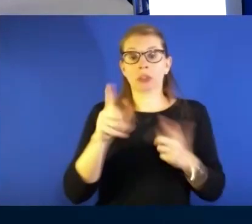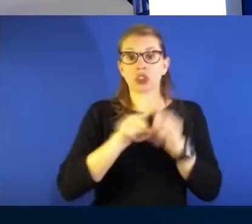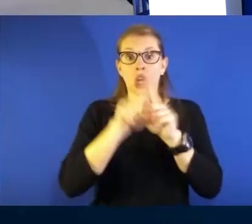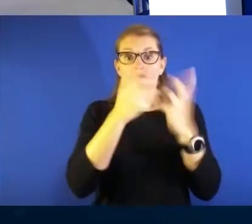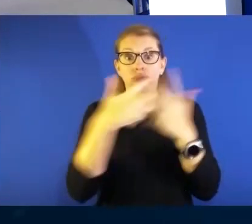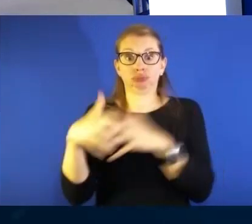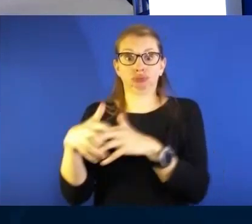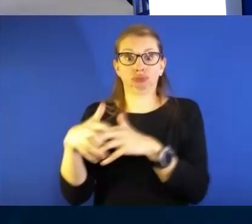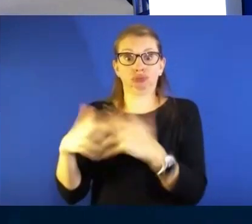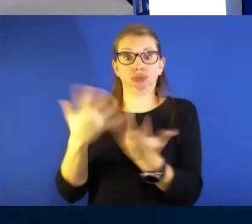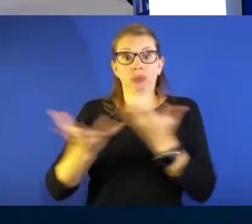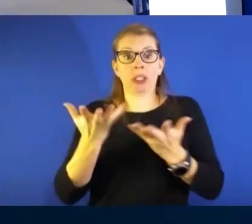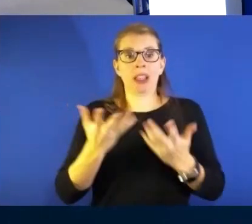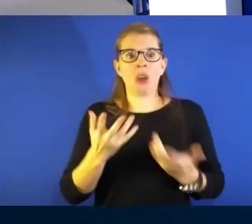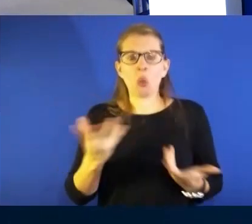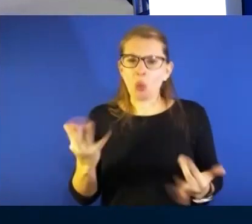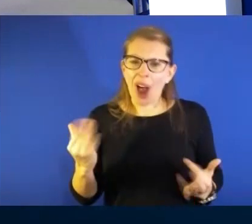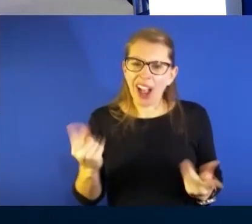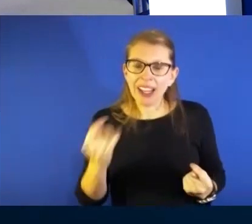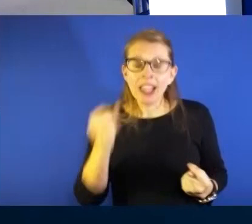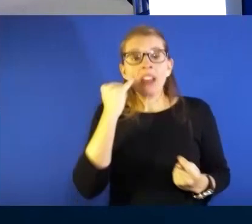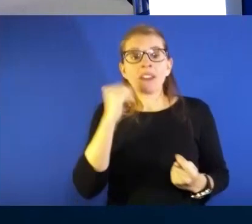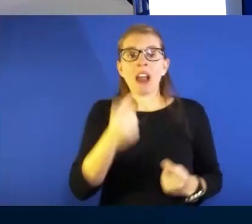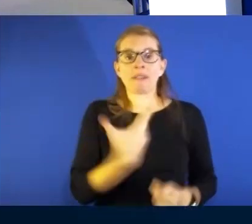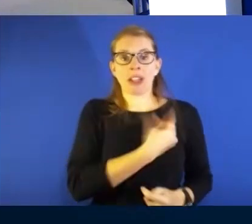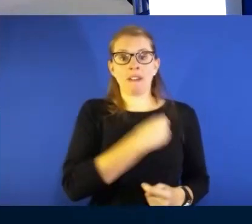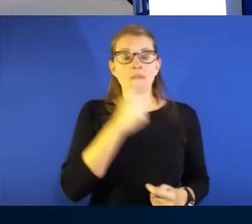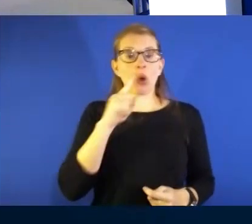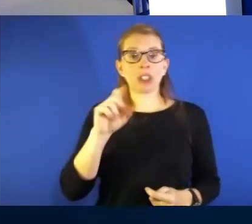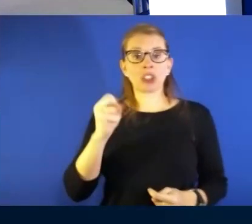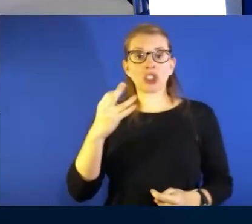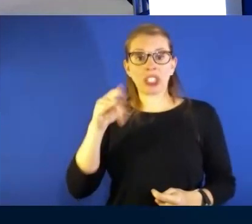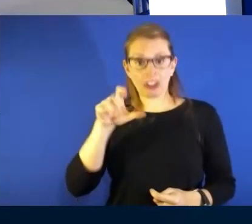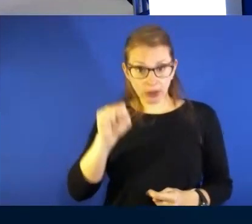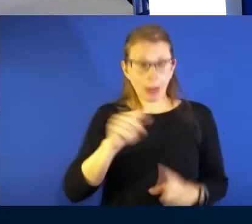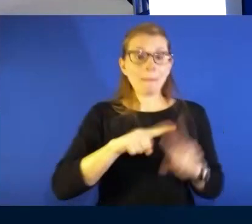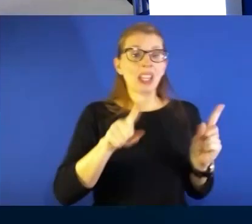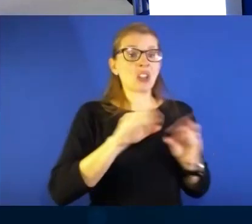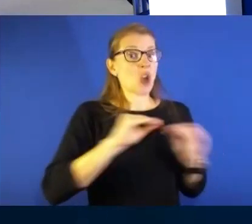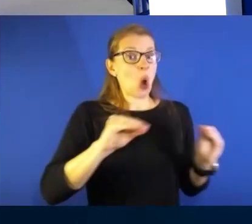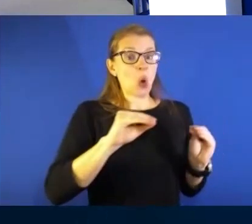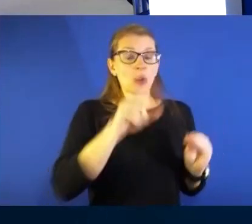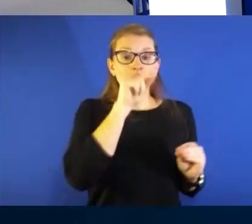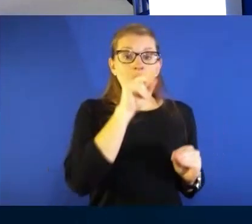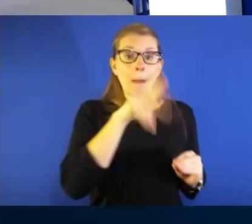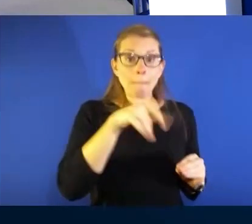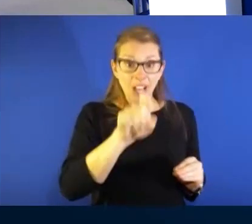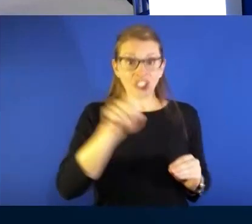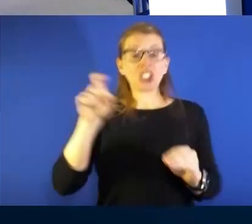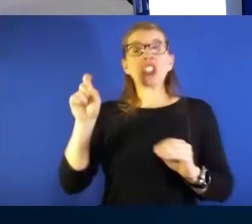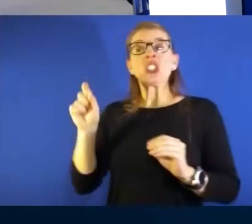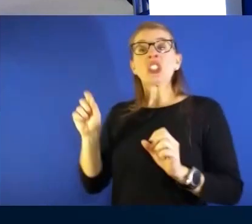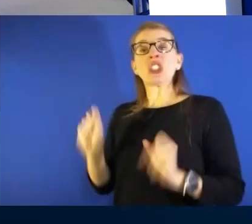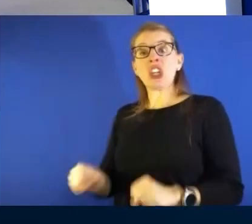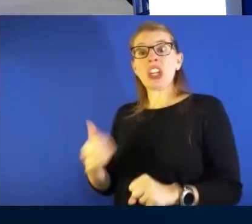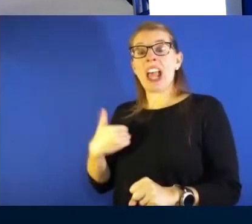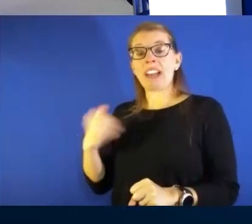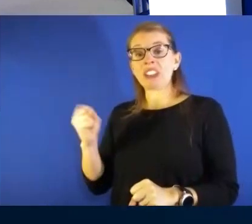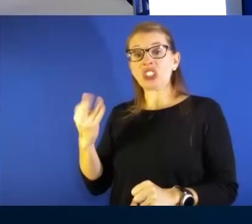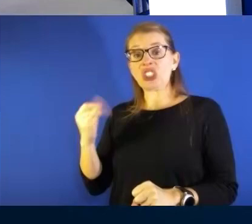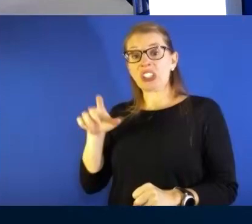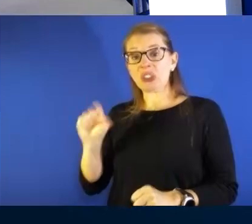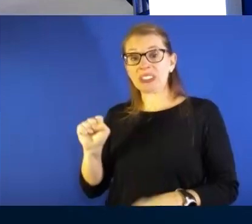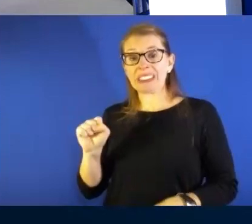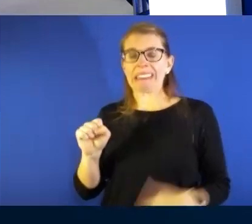If you what? So if you're not vaccinated for shingles, you had chickenpox, or you didn't have chickenpox, so now you could have shingles. How likely is it somebody to get I don't know that? what